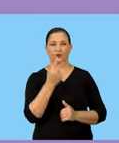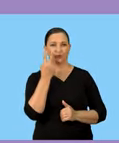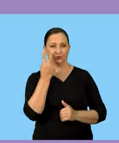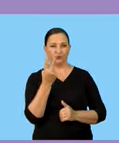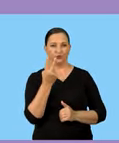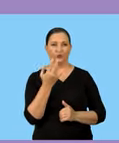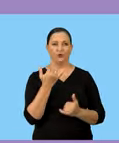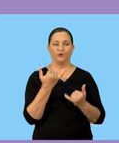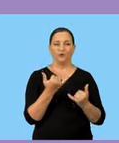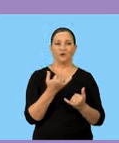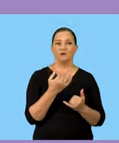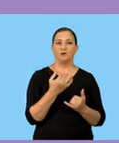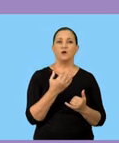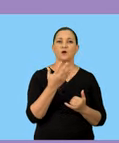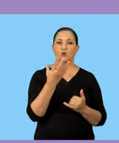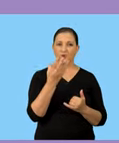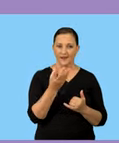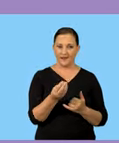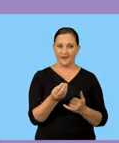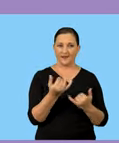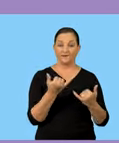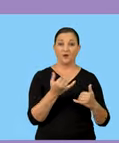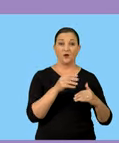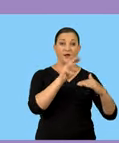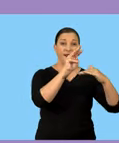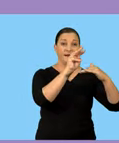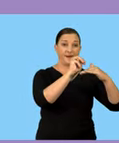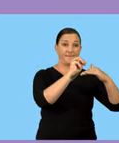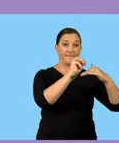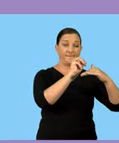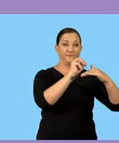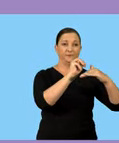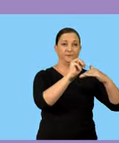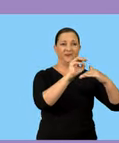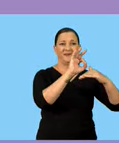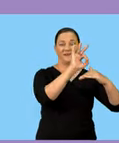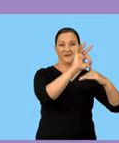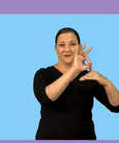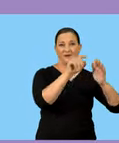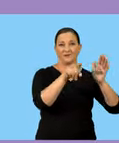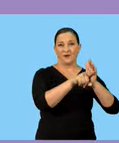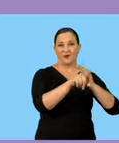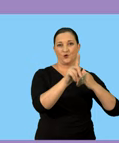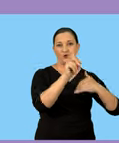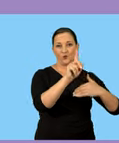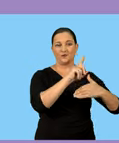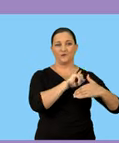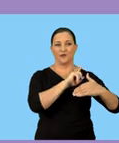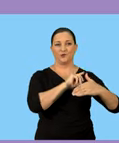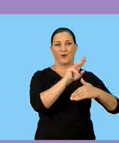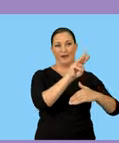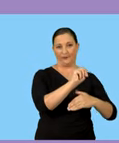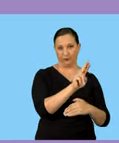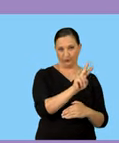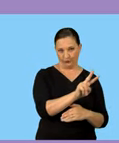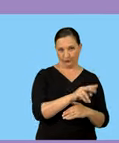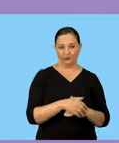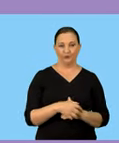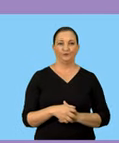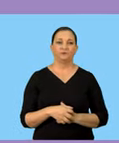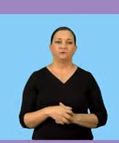that is 6. And then we look at the m's. We have an exponent 3, we have an exponent 1. 3 minus